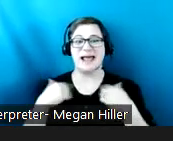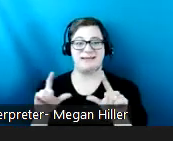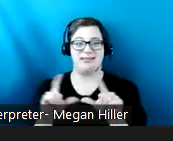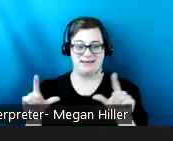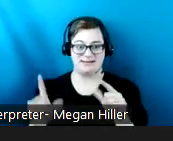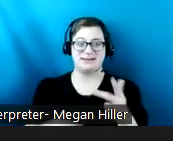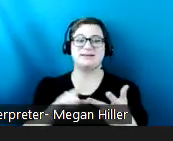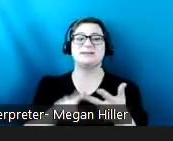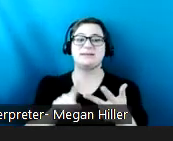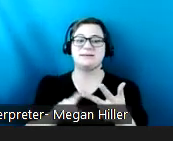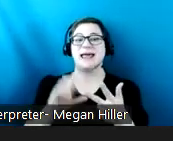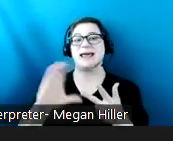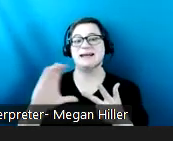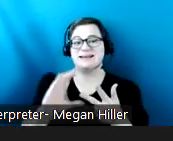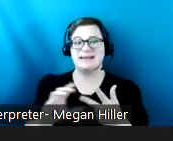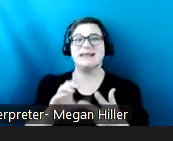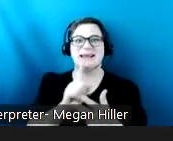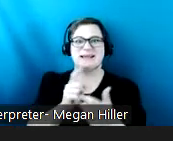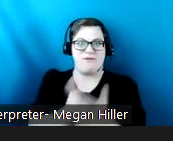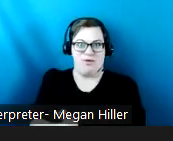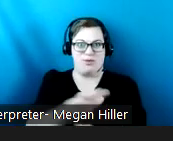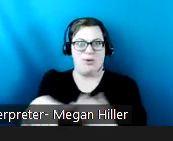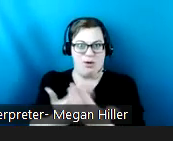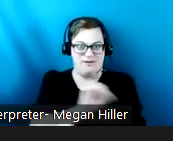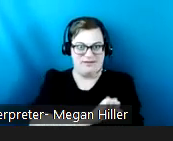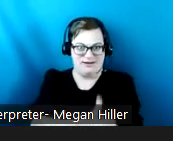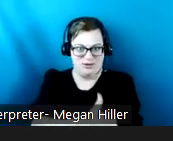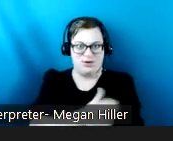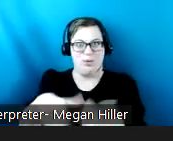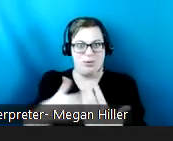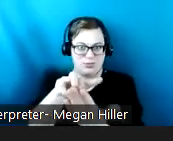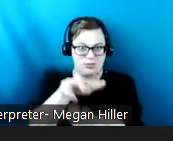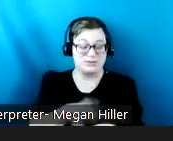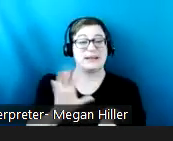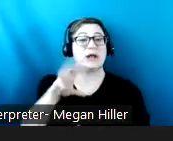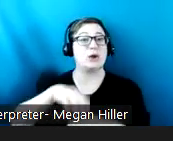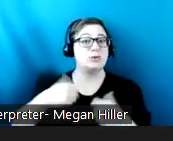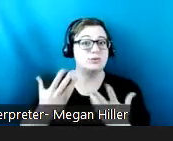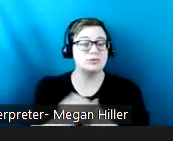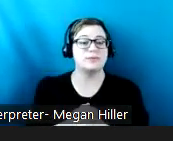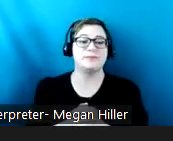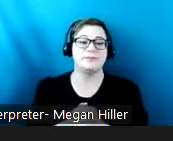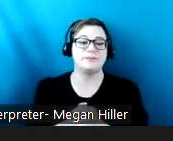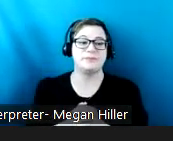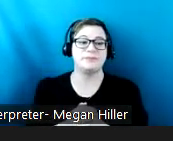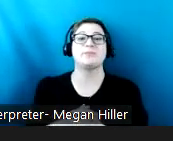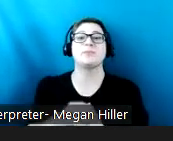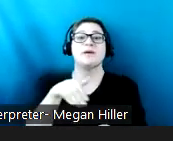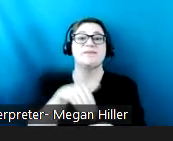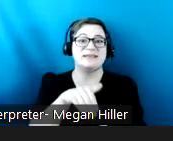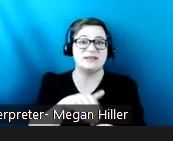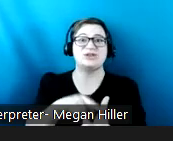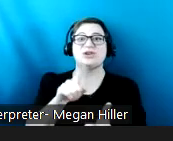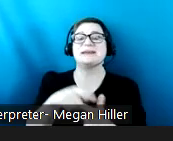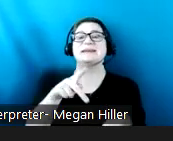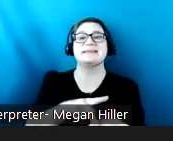is acting within the scope of such authority. And this includes, but is not limited to, physician,